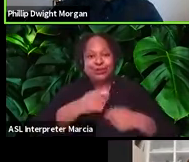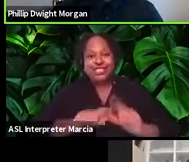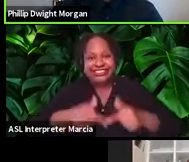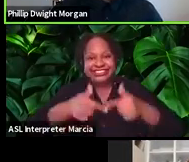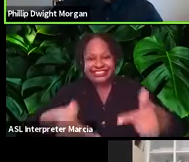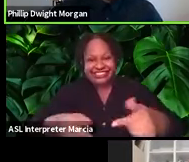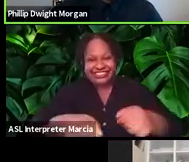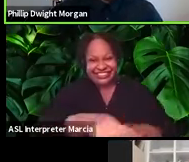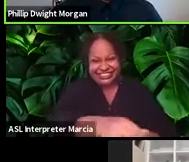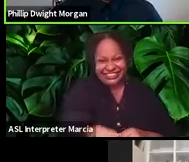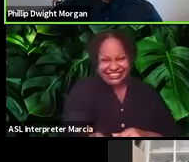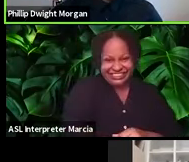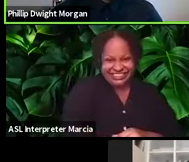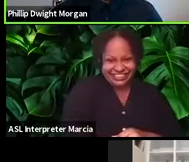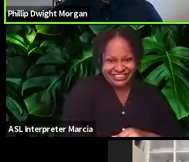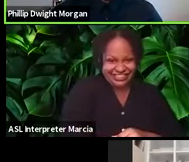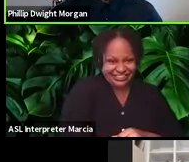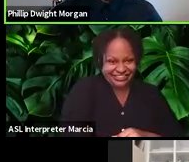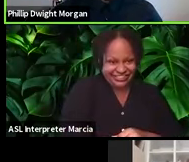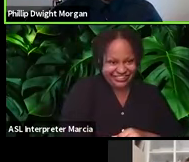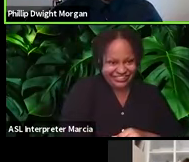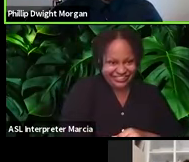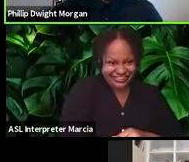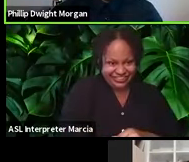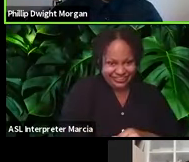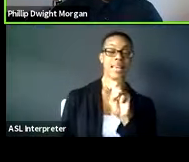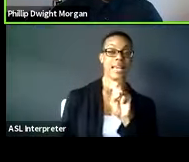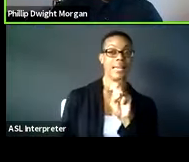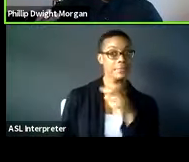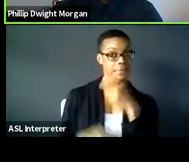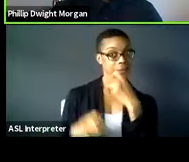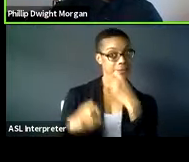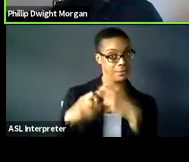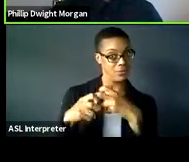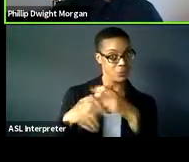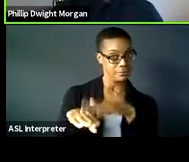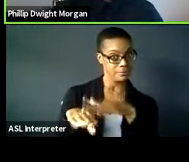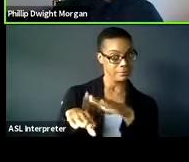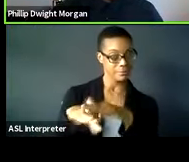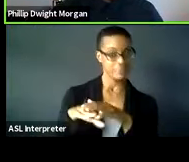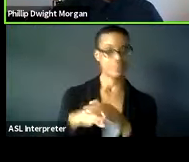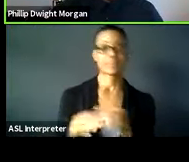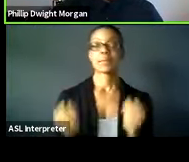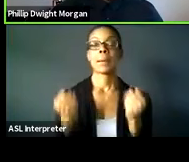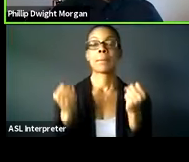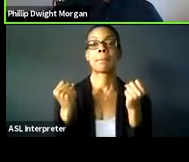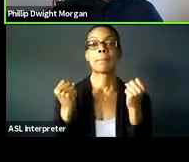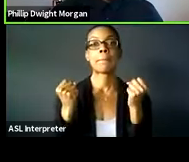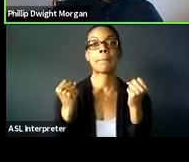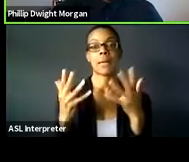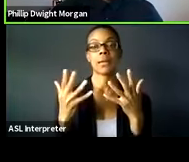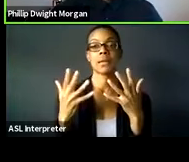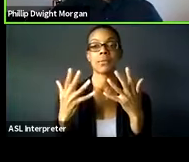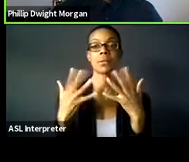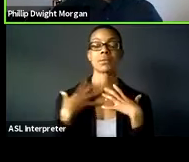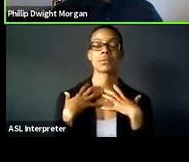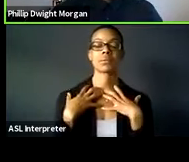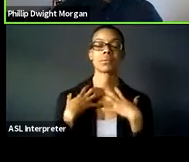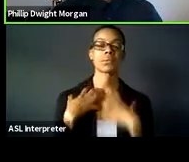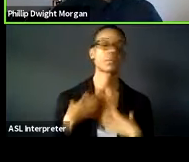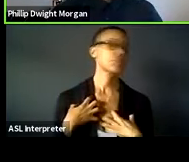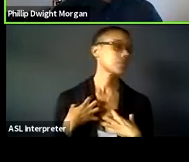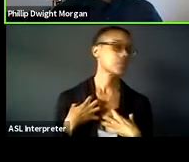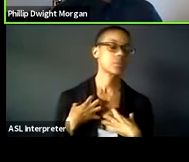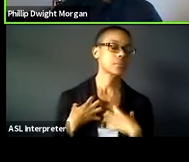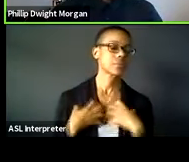So, I mean, this is a tough one. So, you know, many of us were devastated at the news of the closing of your